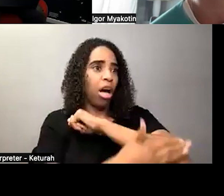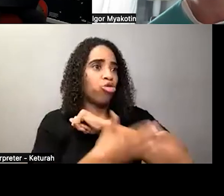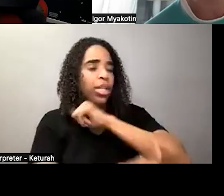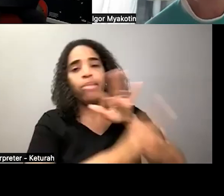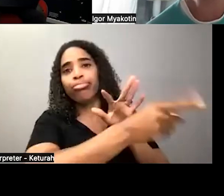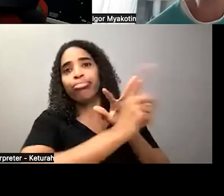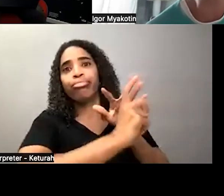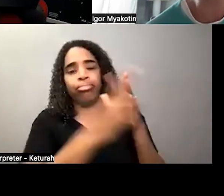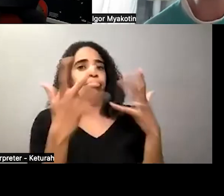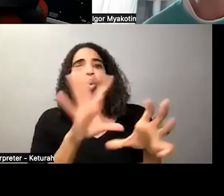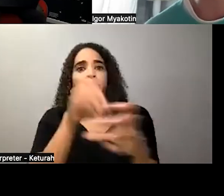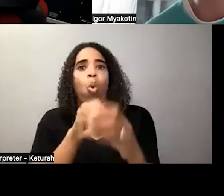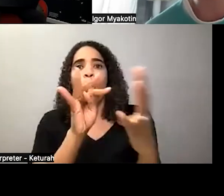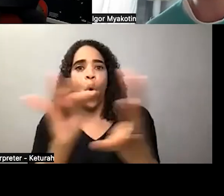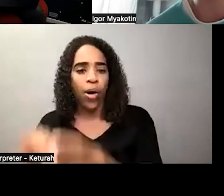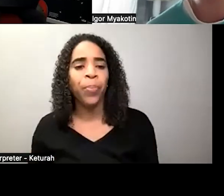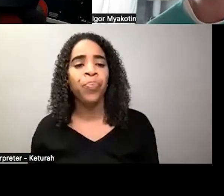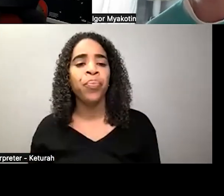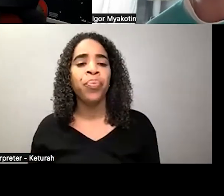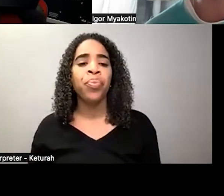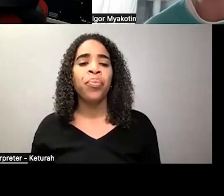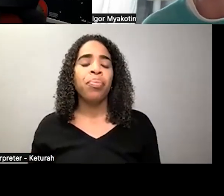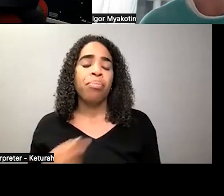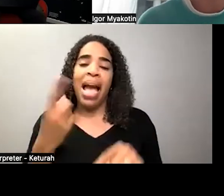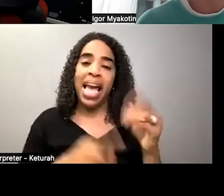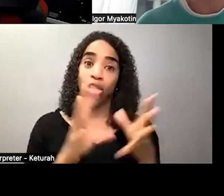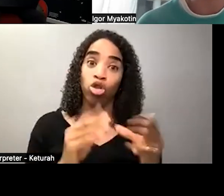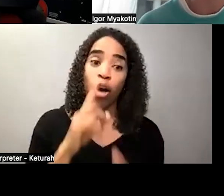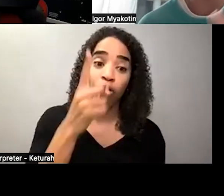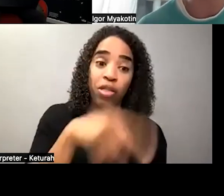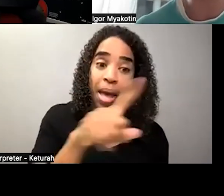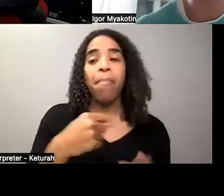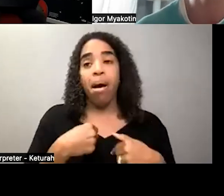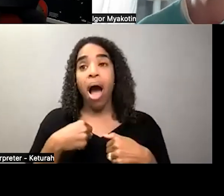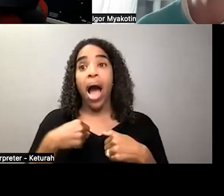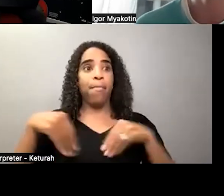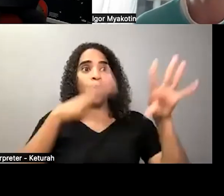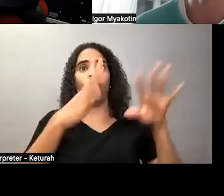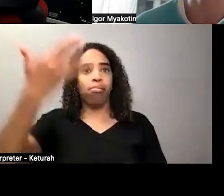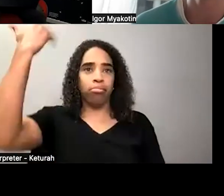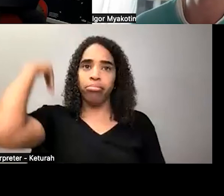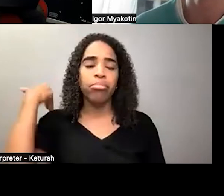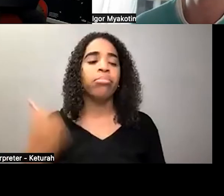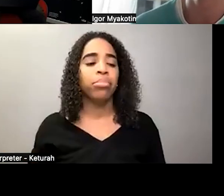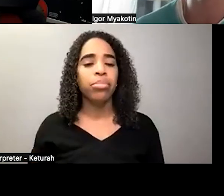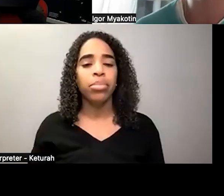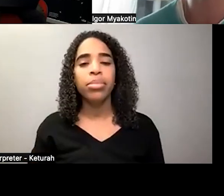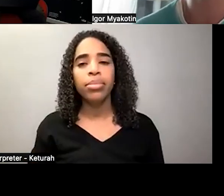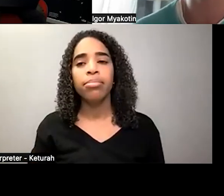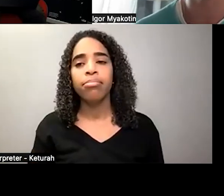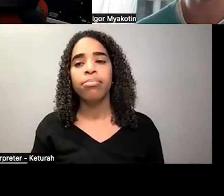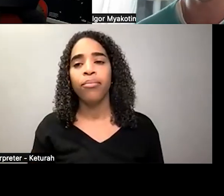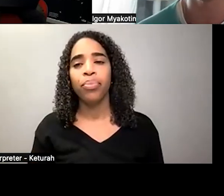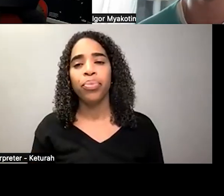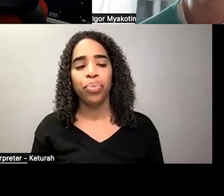And I cannot speak for them. I've left myself many years ago. But I